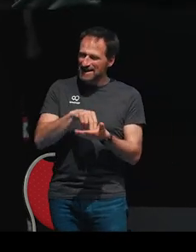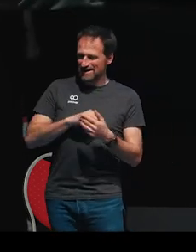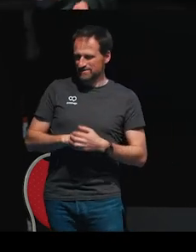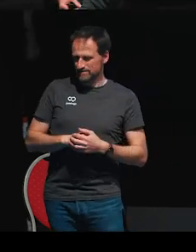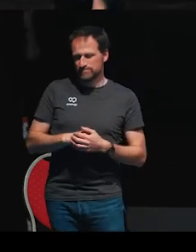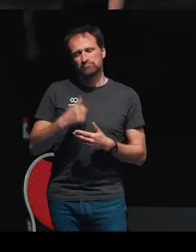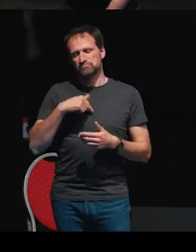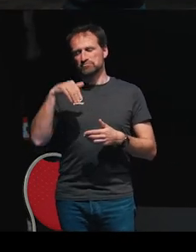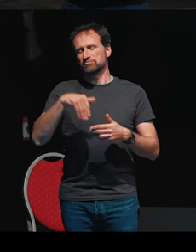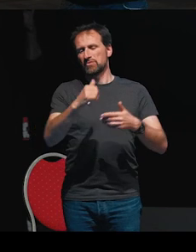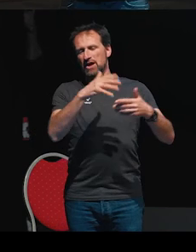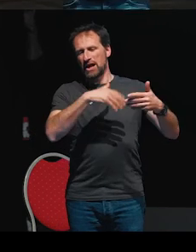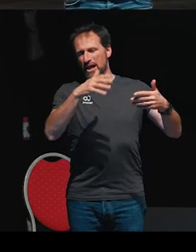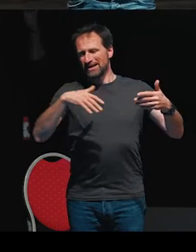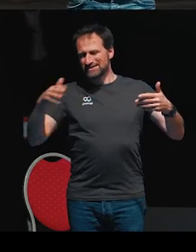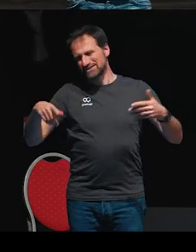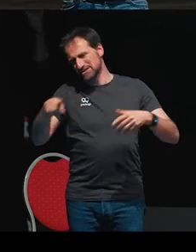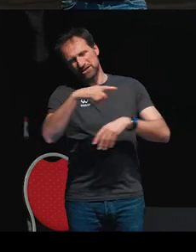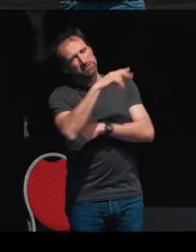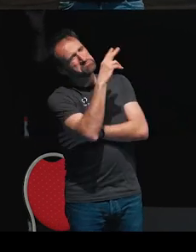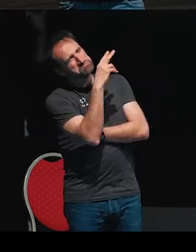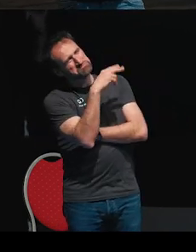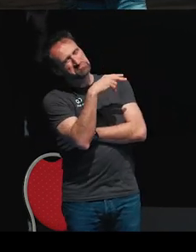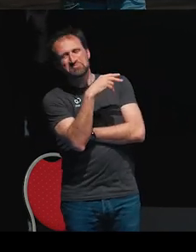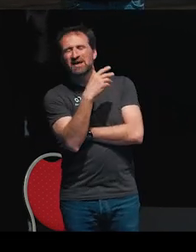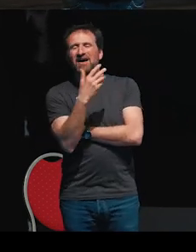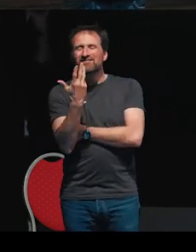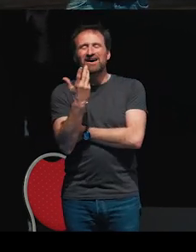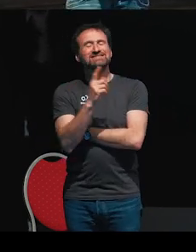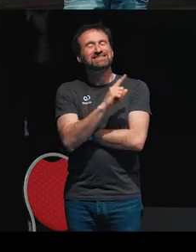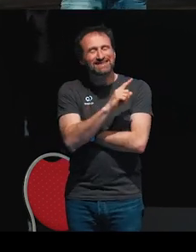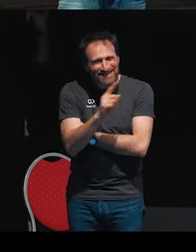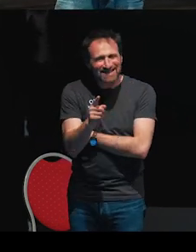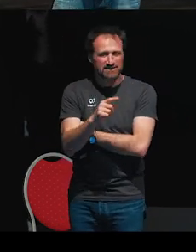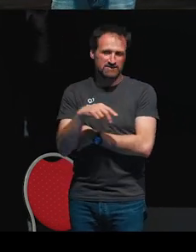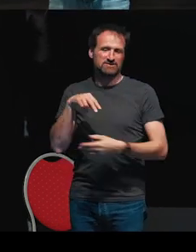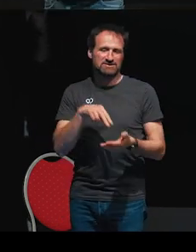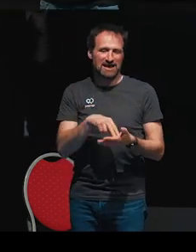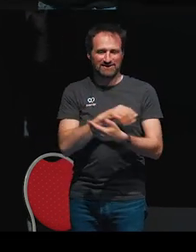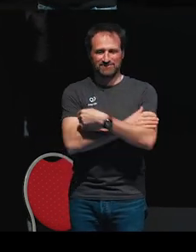here. It will take 10 seconds to guess what is not state.